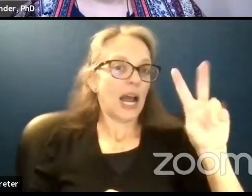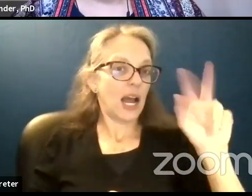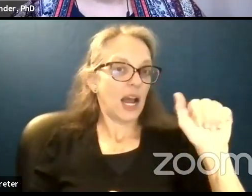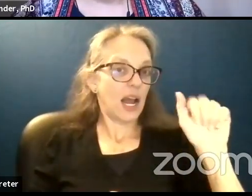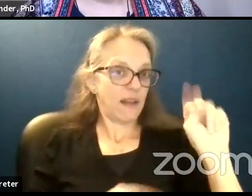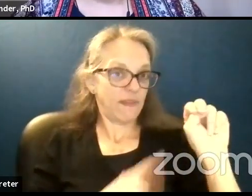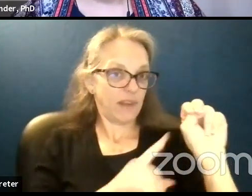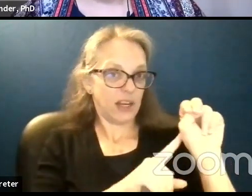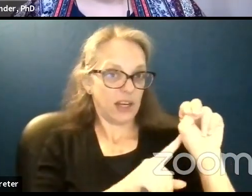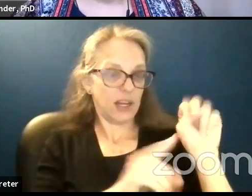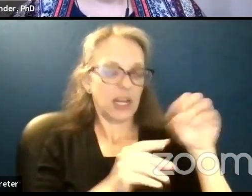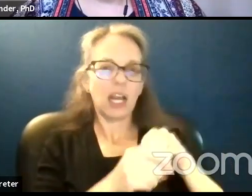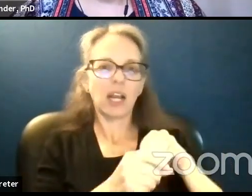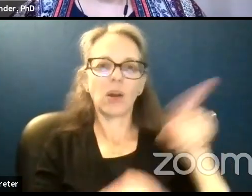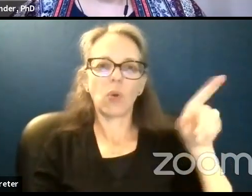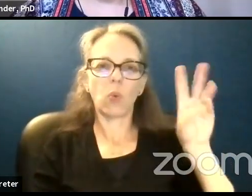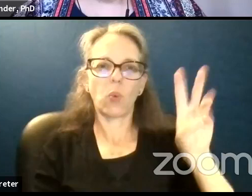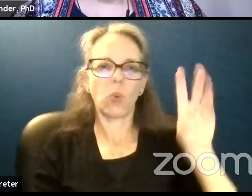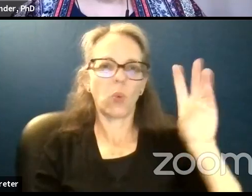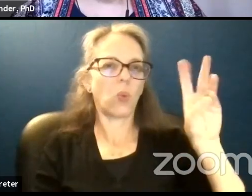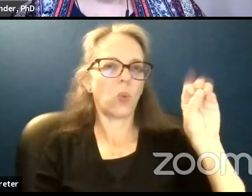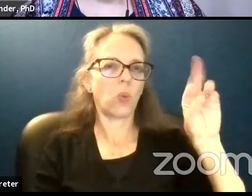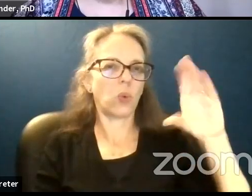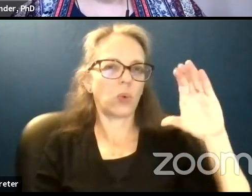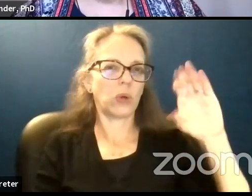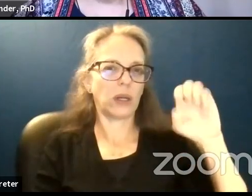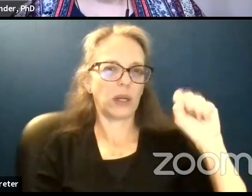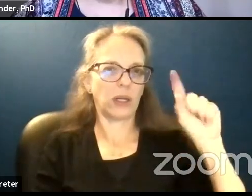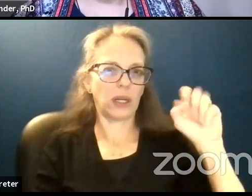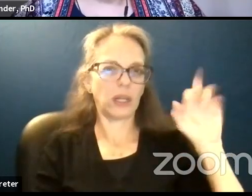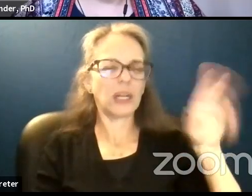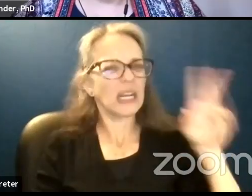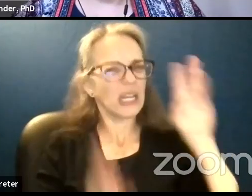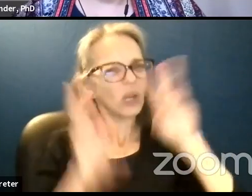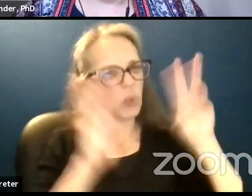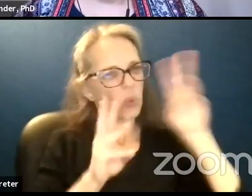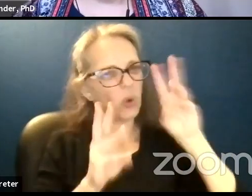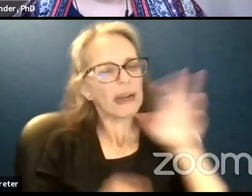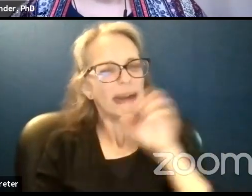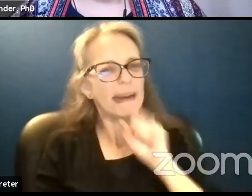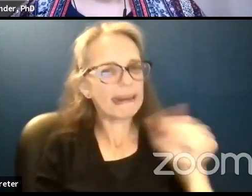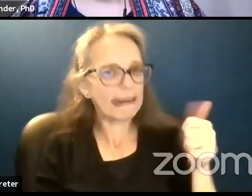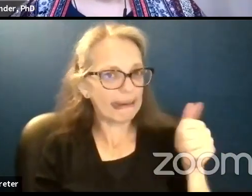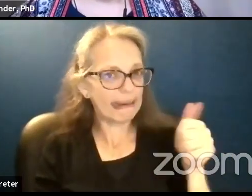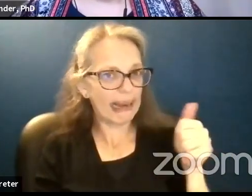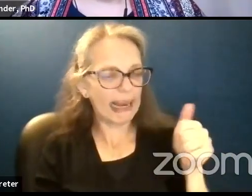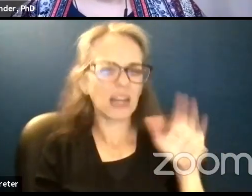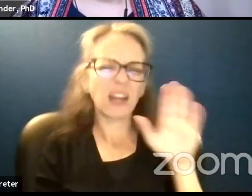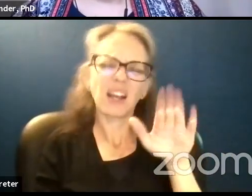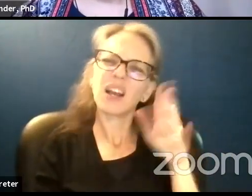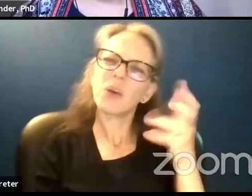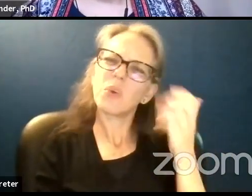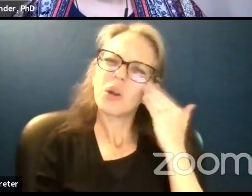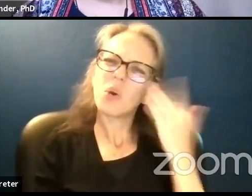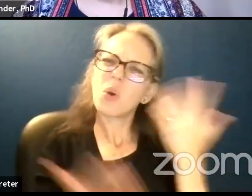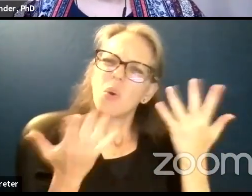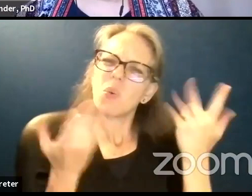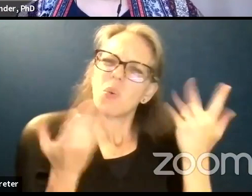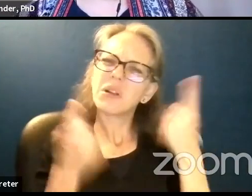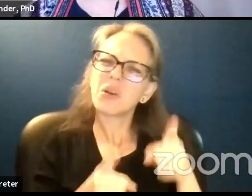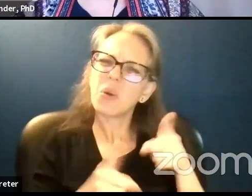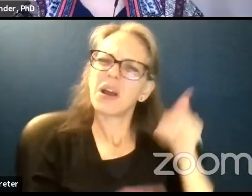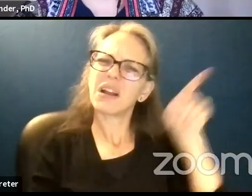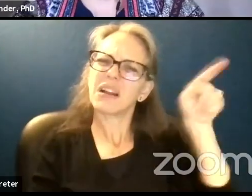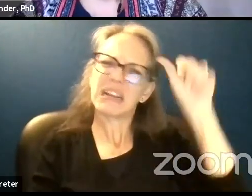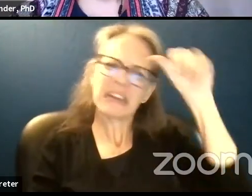in Worcester, is worried. He's 10 years old. He wants to know, can what is happening now in India suddenly